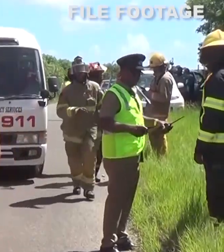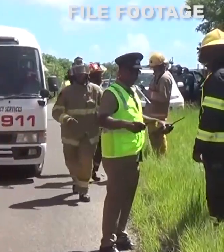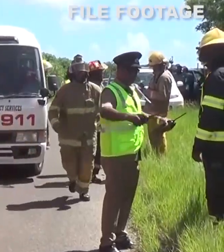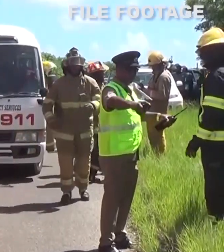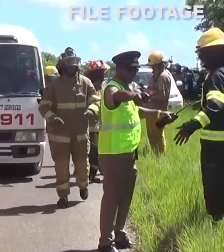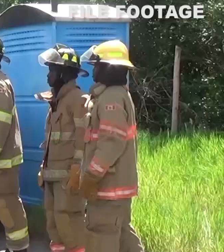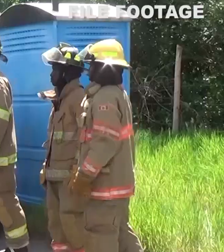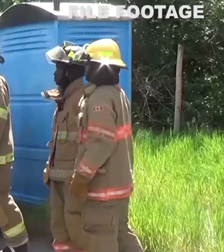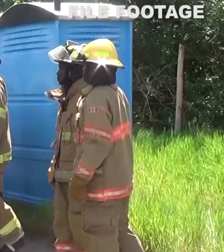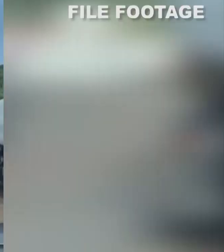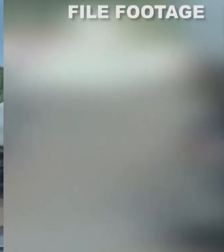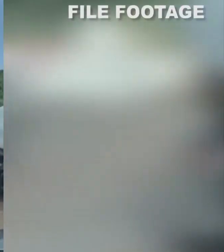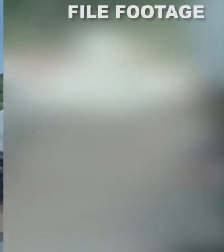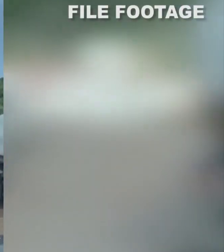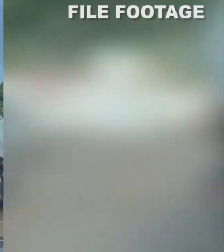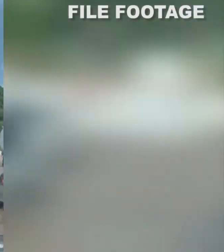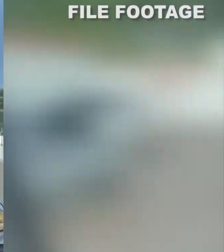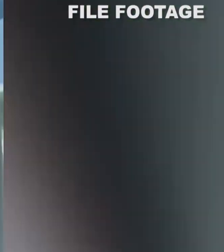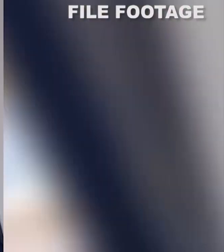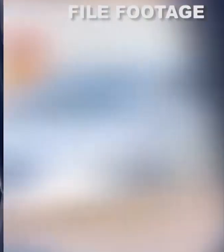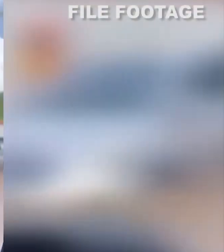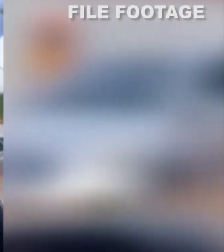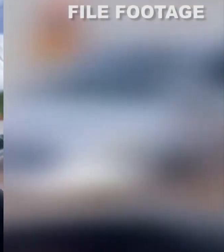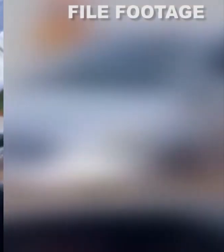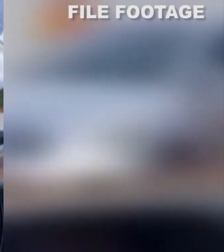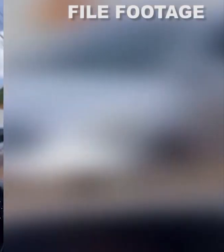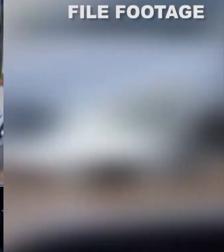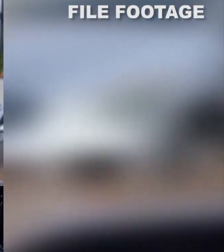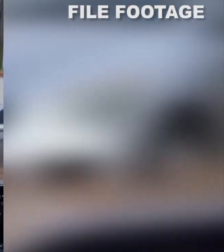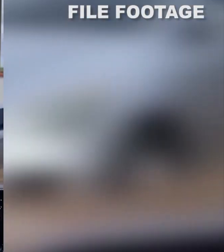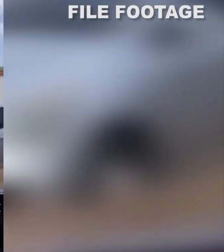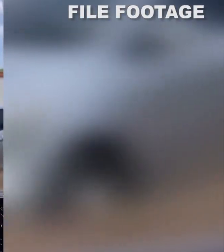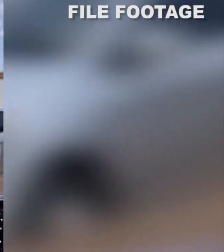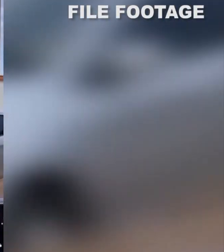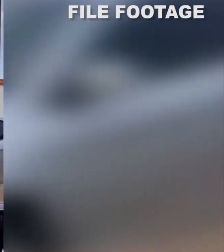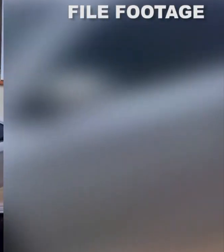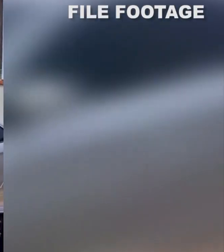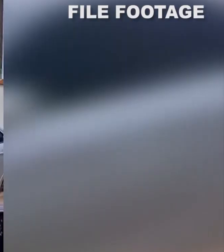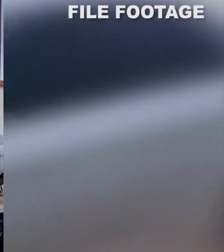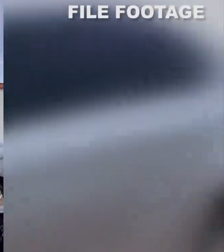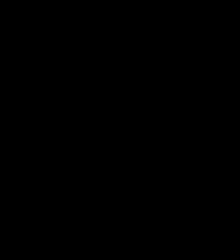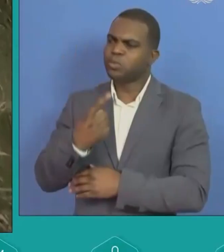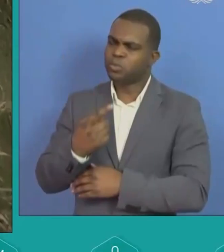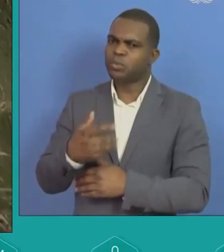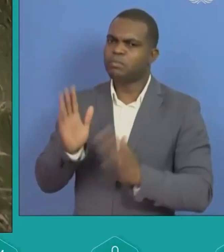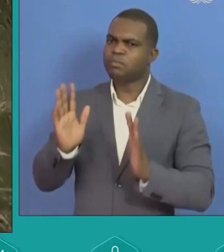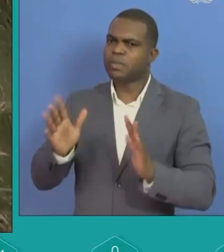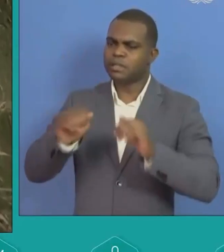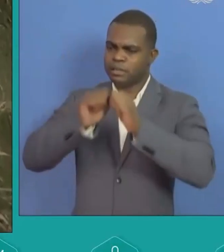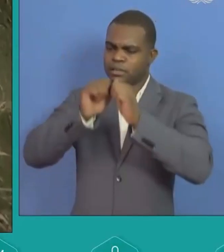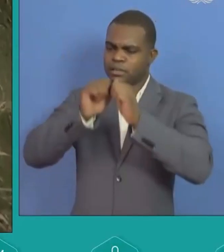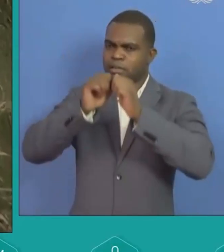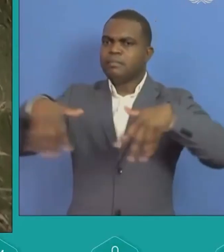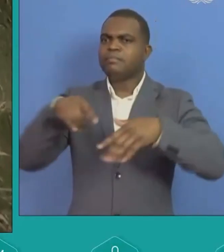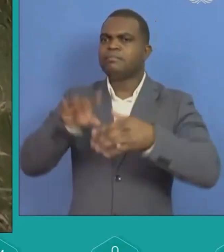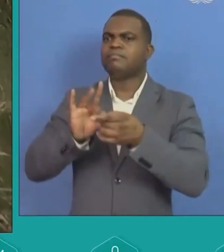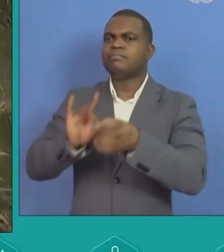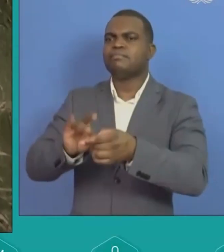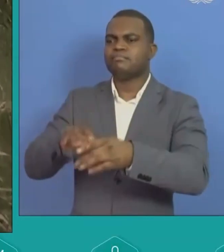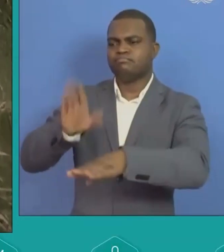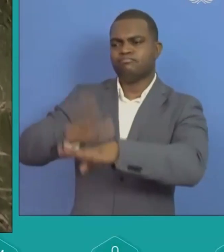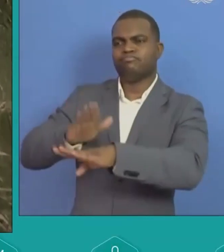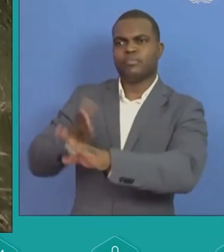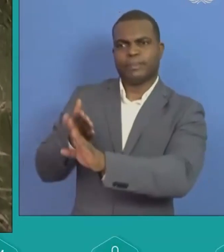stressed the need to devise plans to deal with rising sea levels. 3. Improve